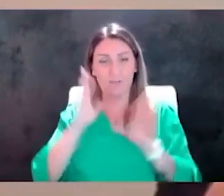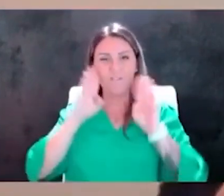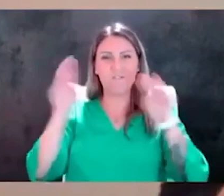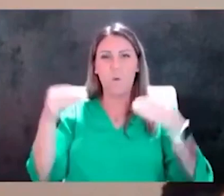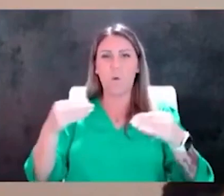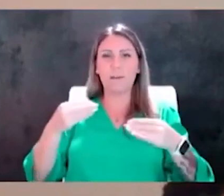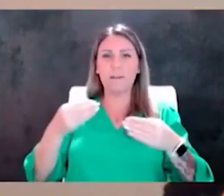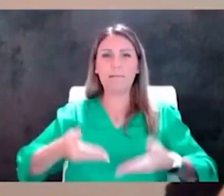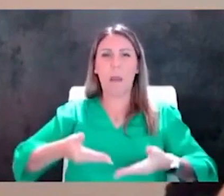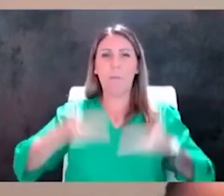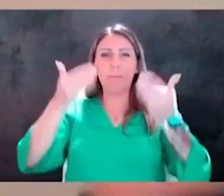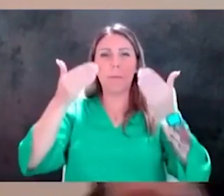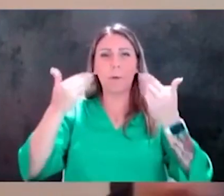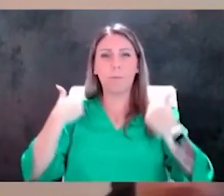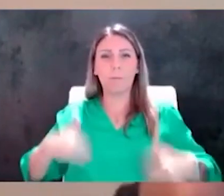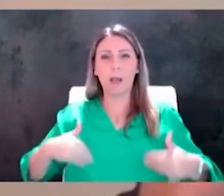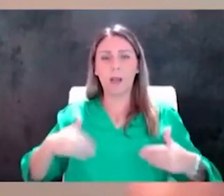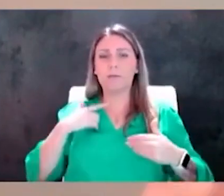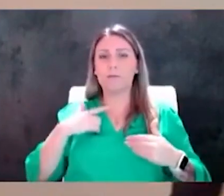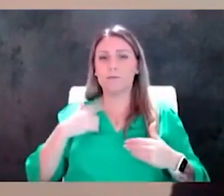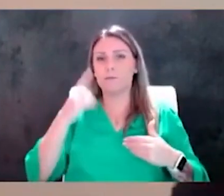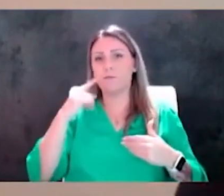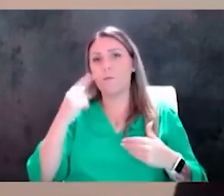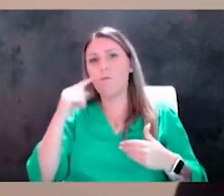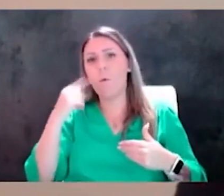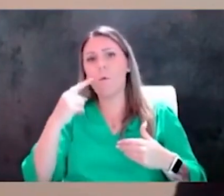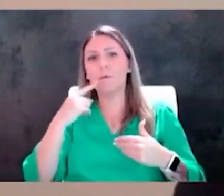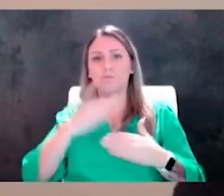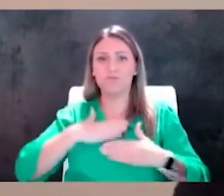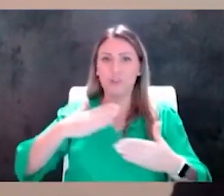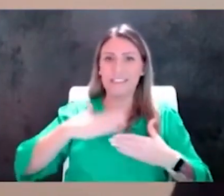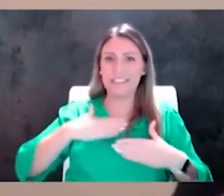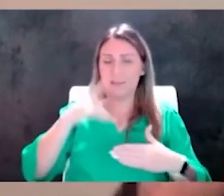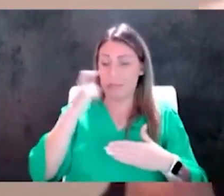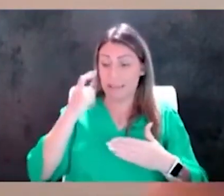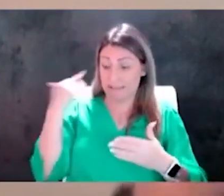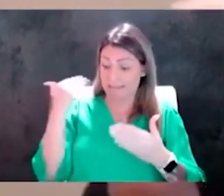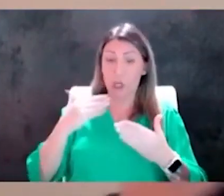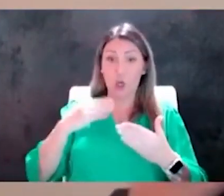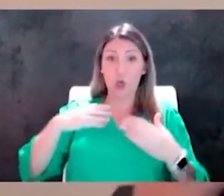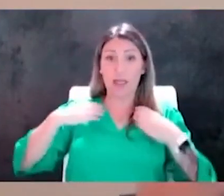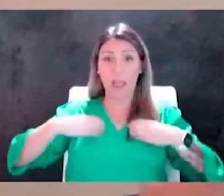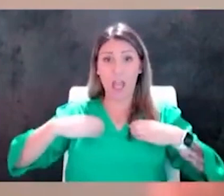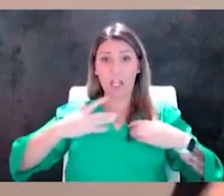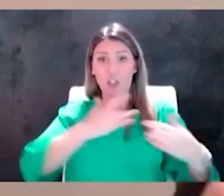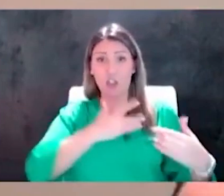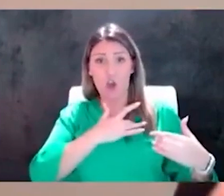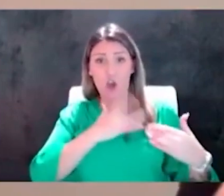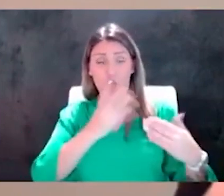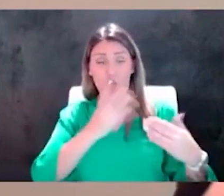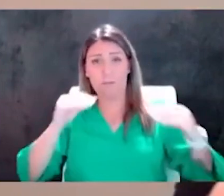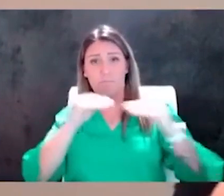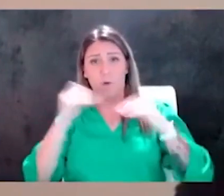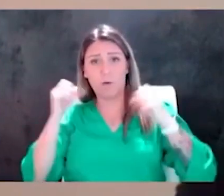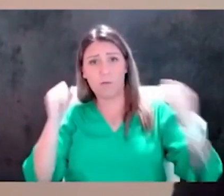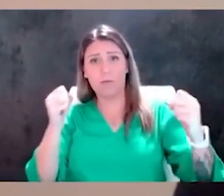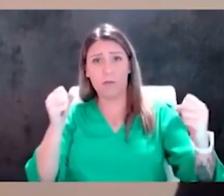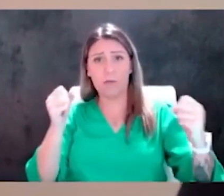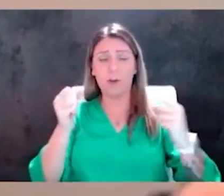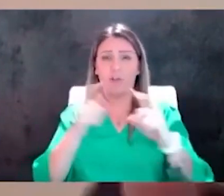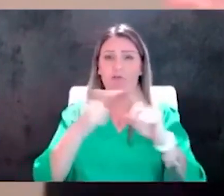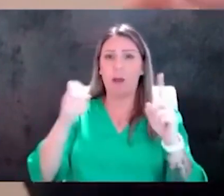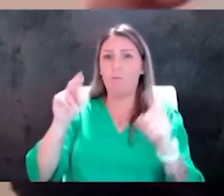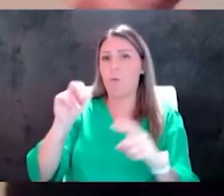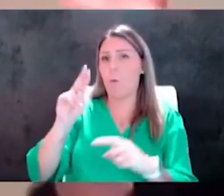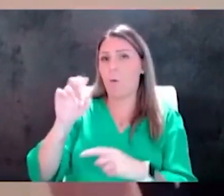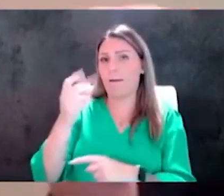more difficult for breathing, since the upper body movements are close to your lungs and heart. It requires more exertion from those organs. And